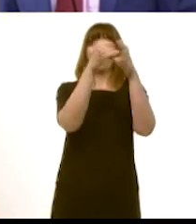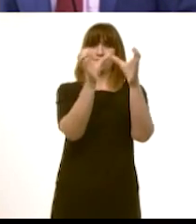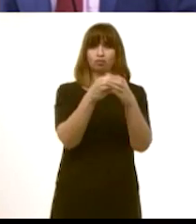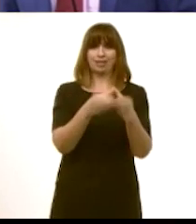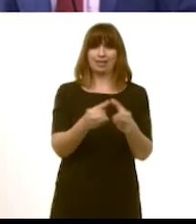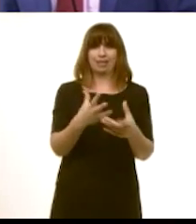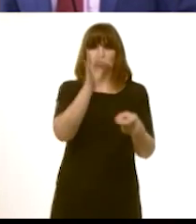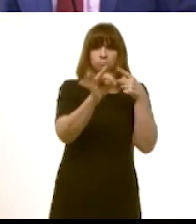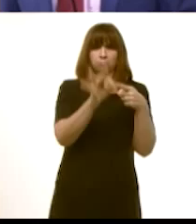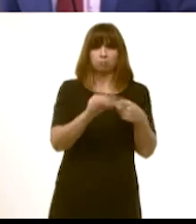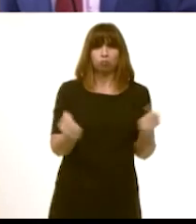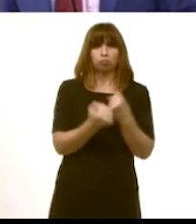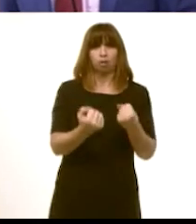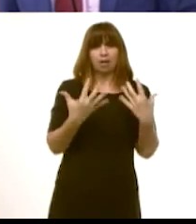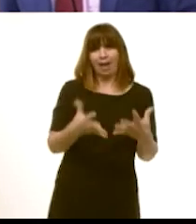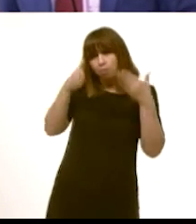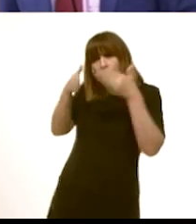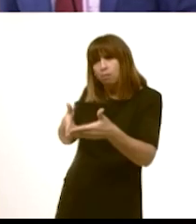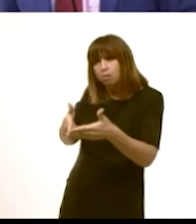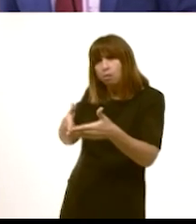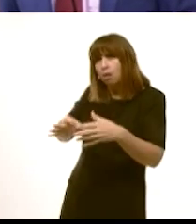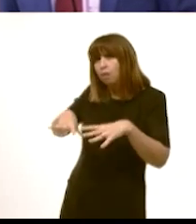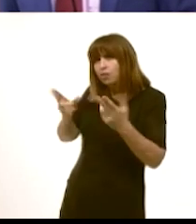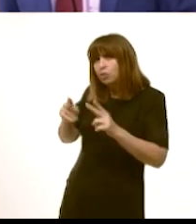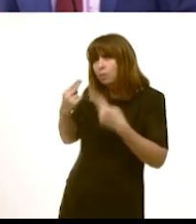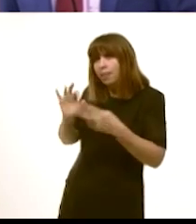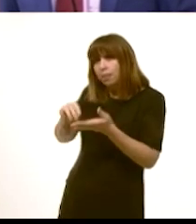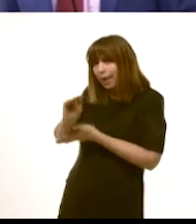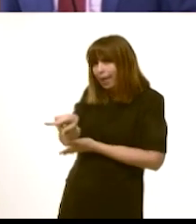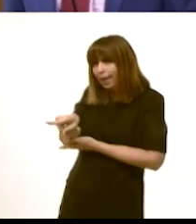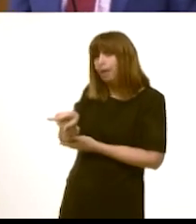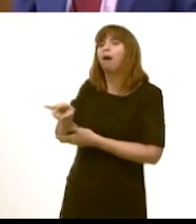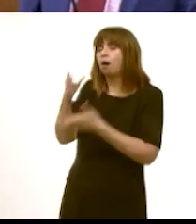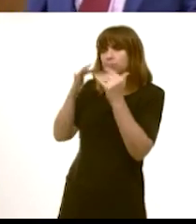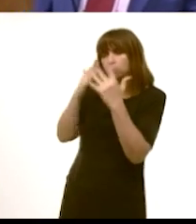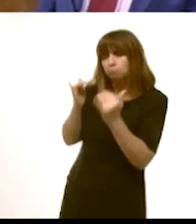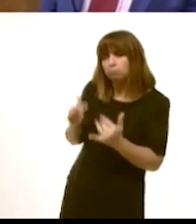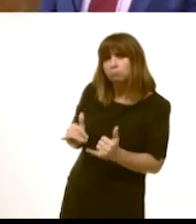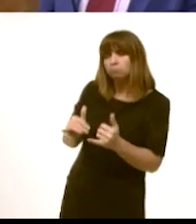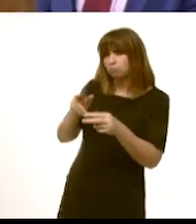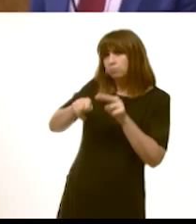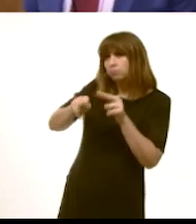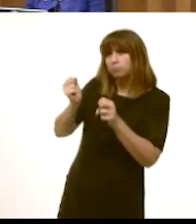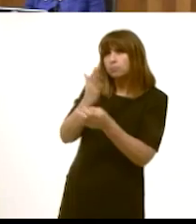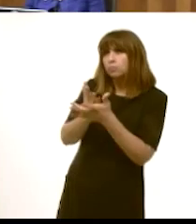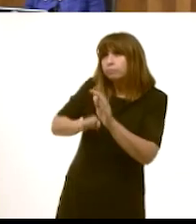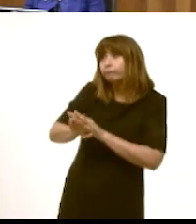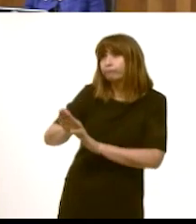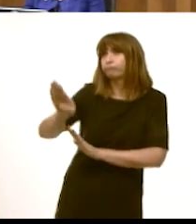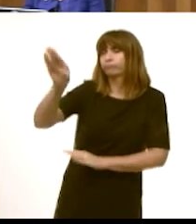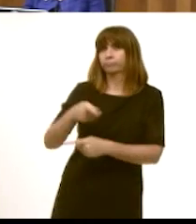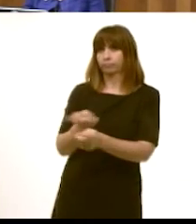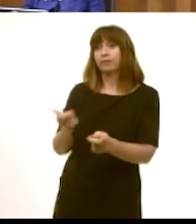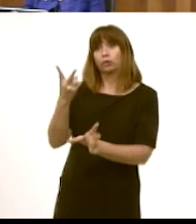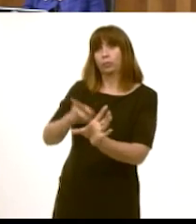in relation to free school meal performance, and we have set minimum standards for secondary schools to achieve within the next 2 years.